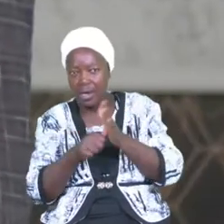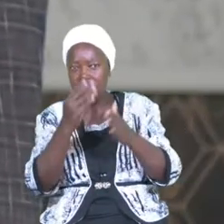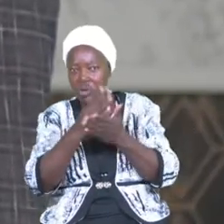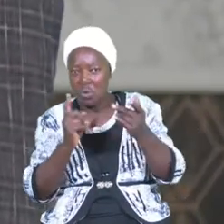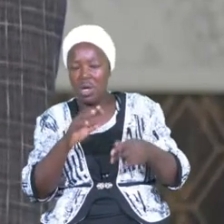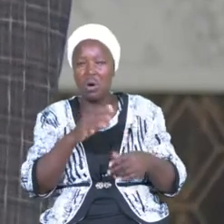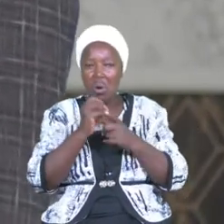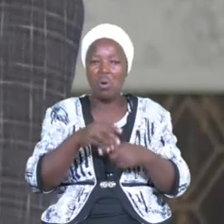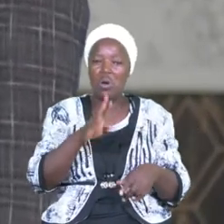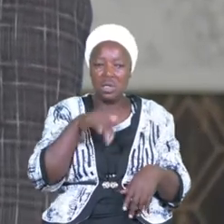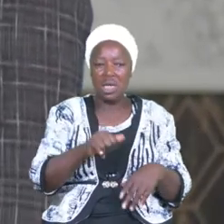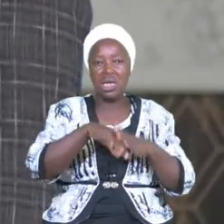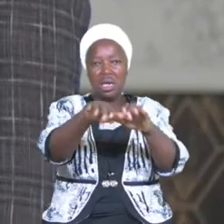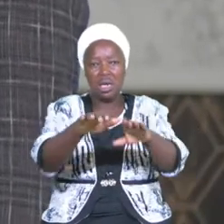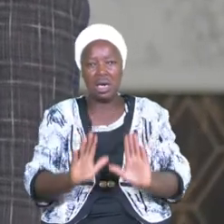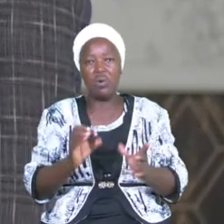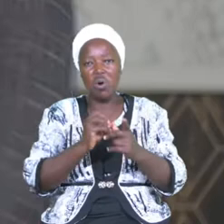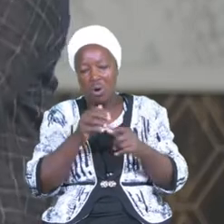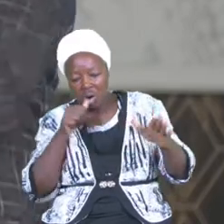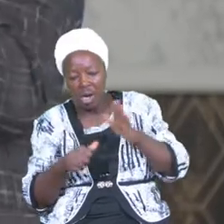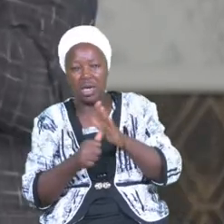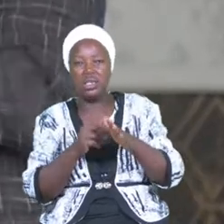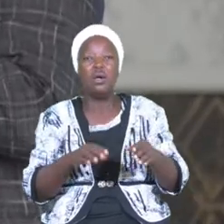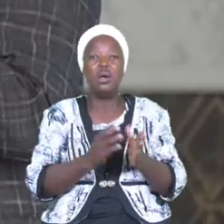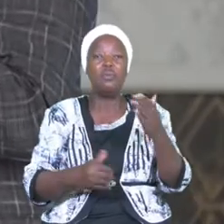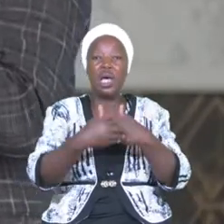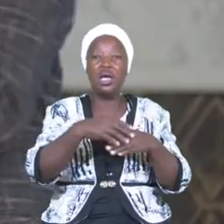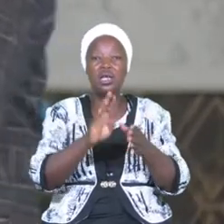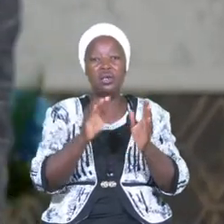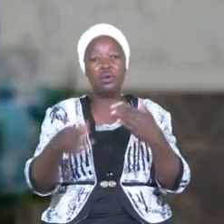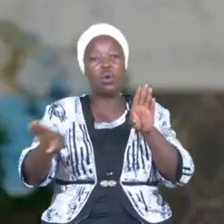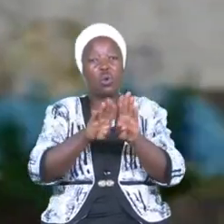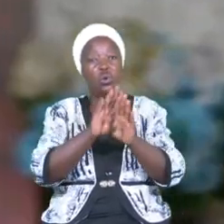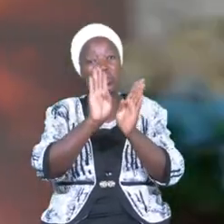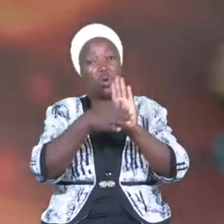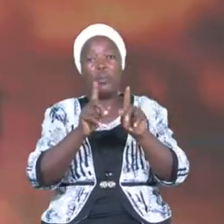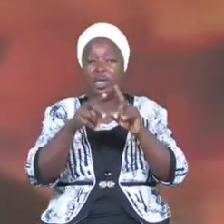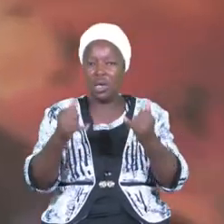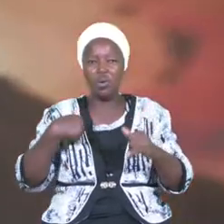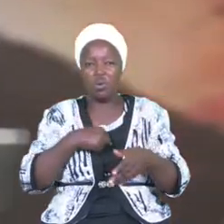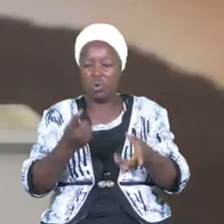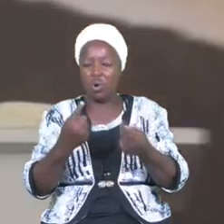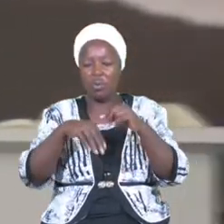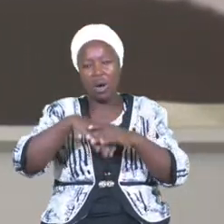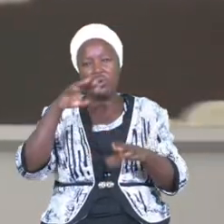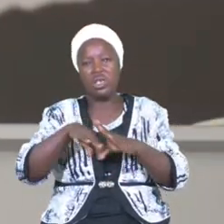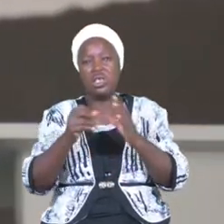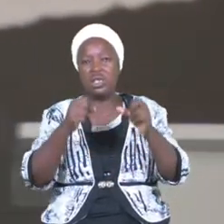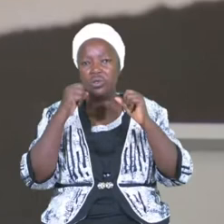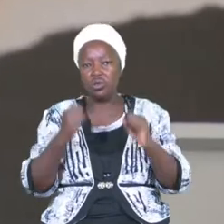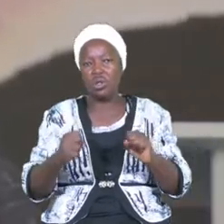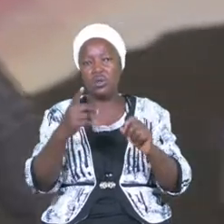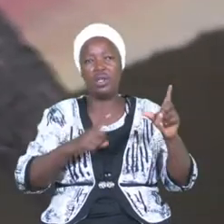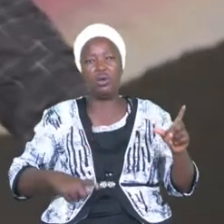closed doors. Now we come out in the strength of the Lord, because we, by